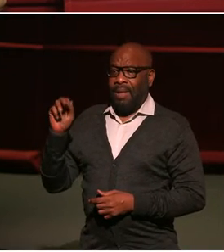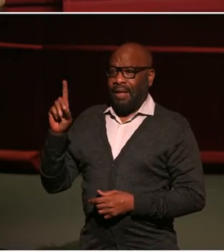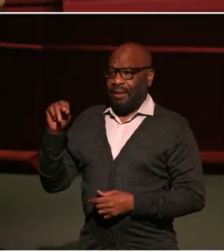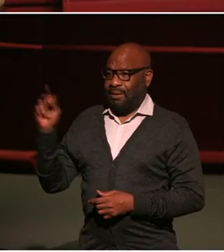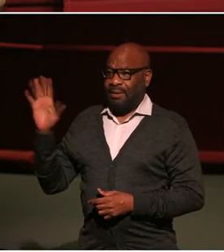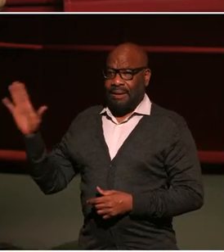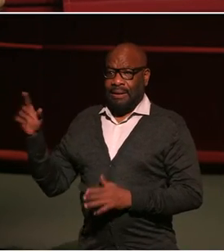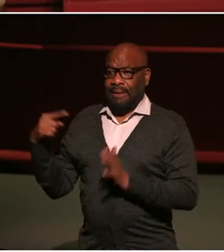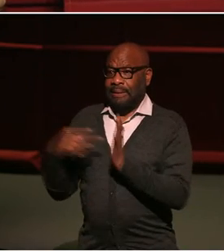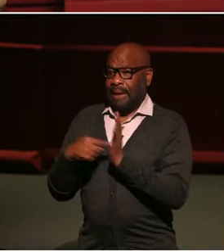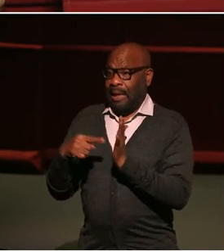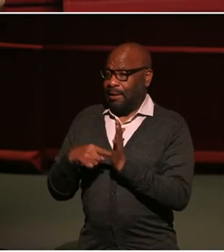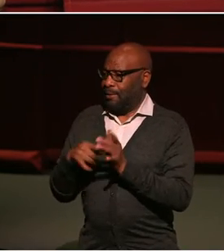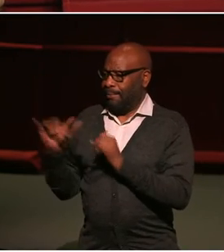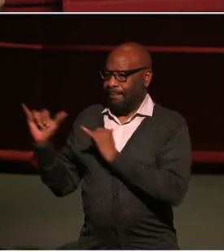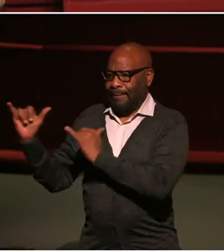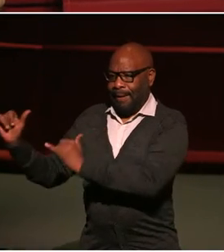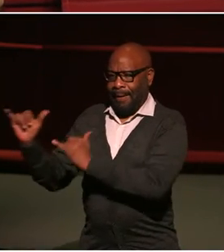hell.